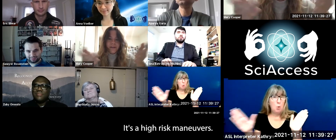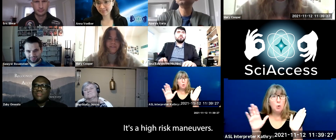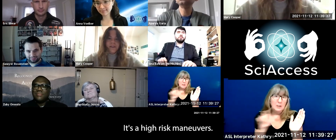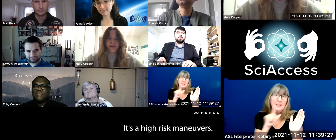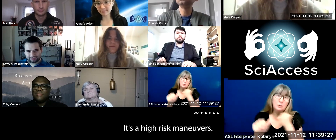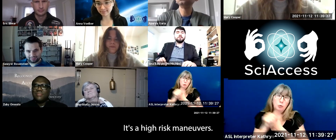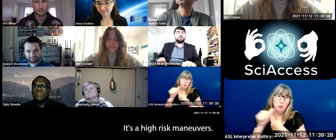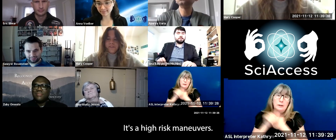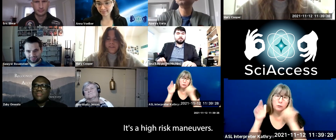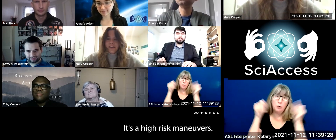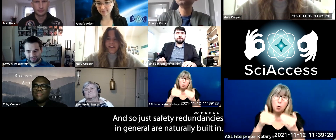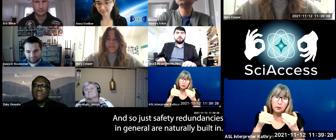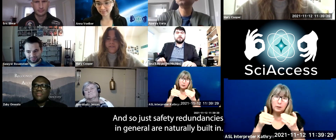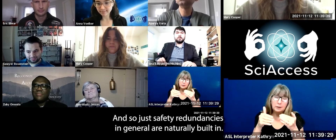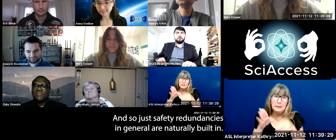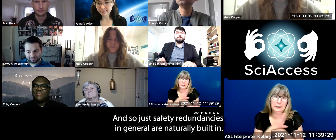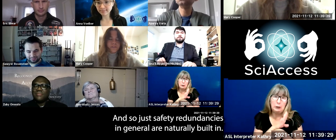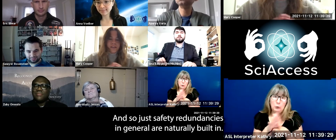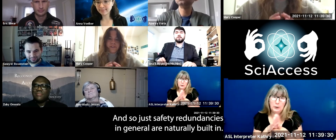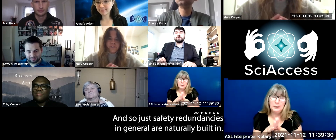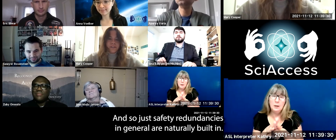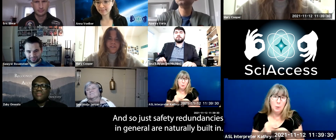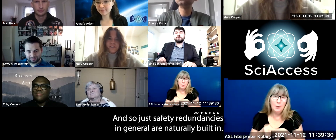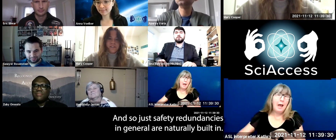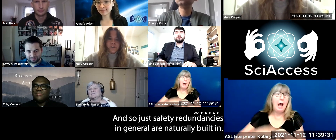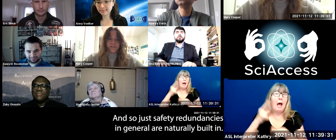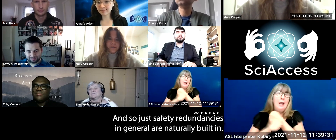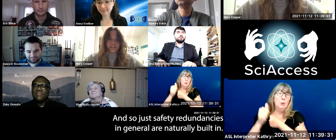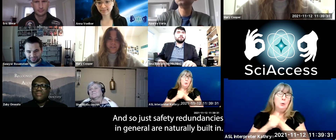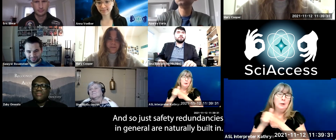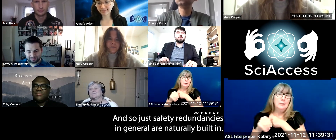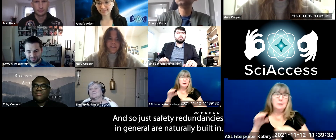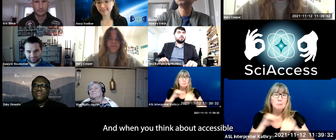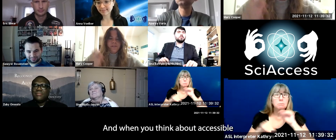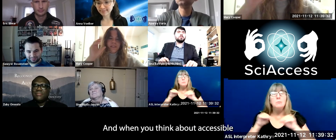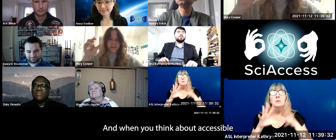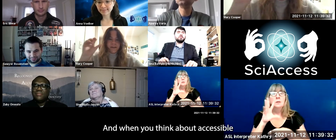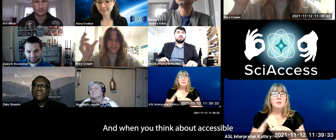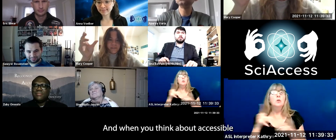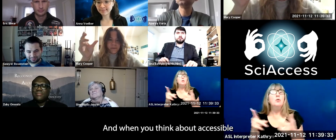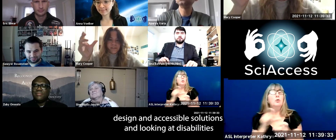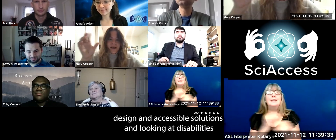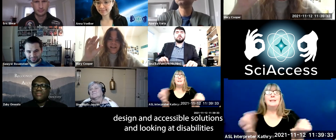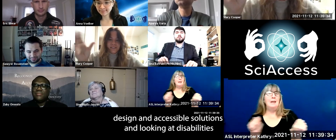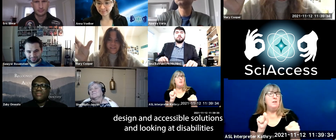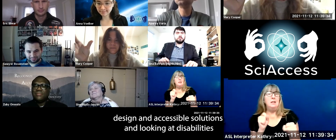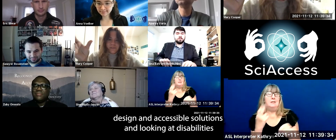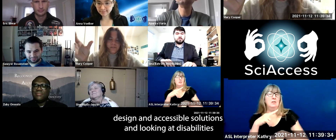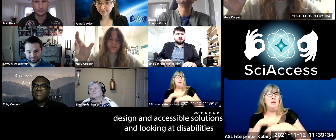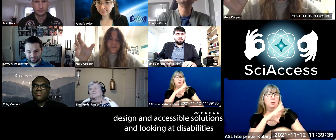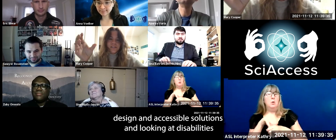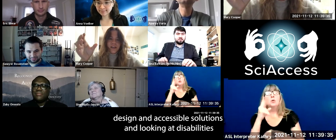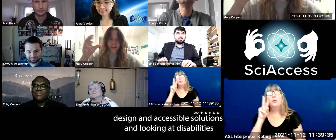high risk maneuvers. And so just safety redundancies in general are naturally built in. And when you think about accessible design and